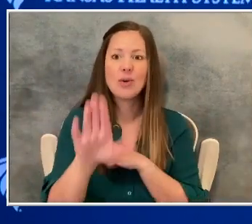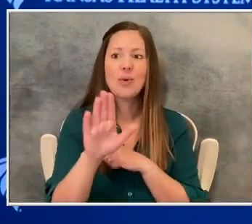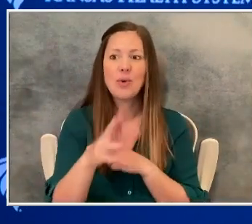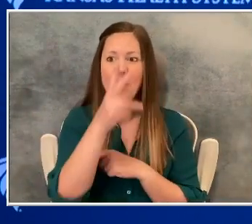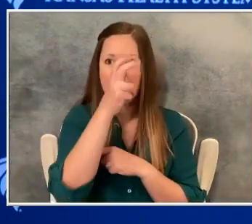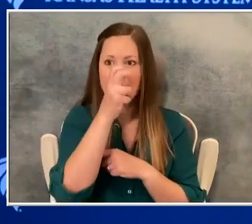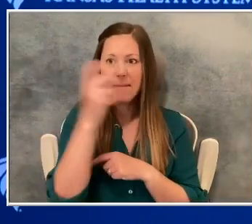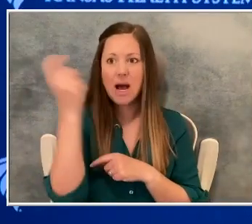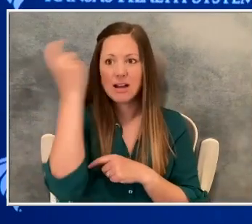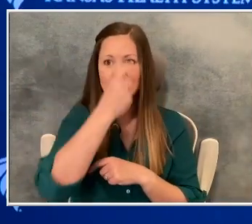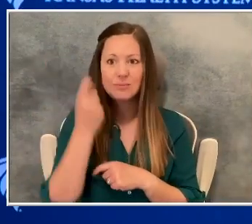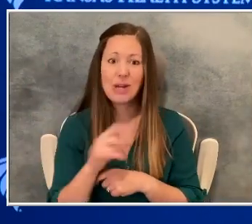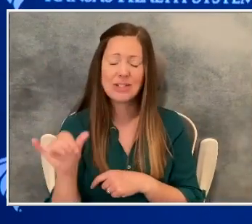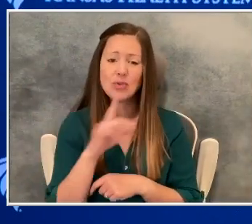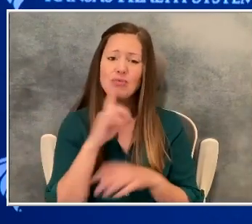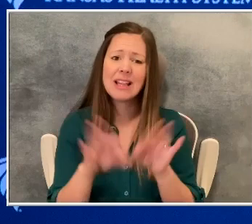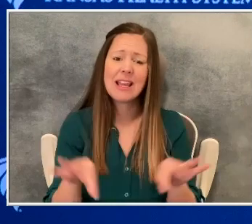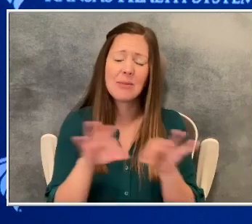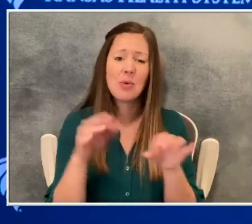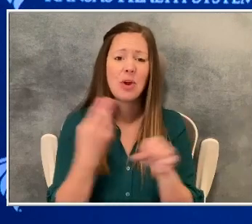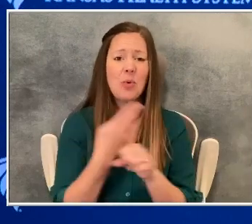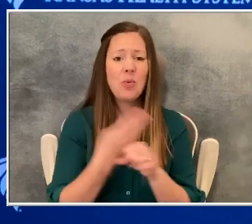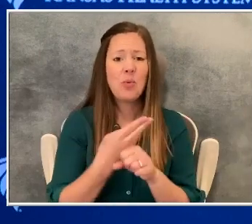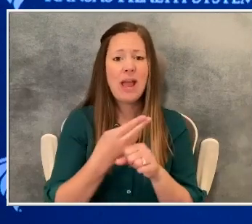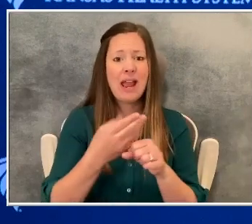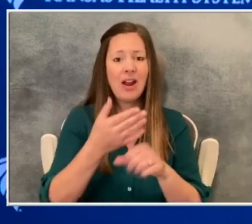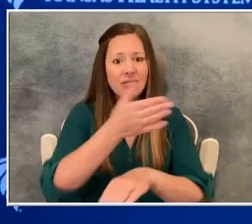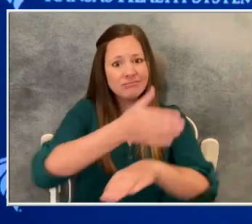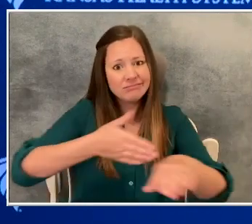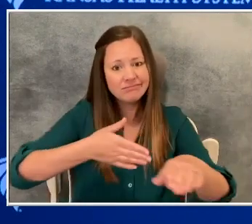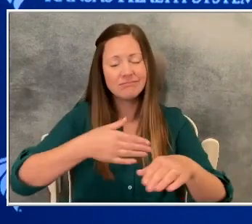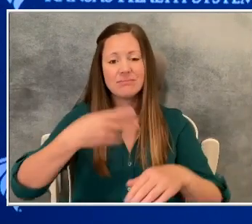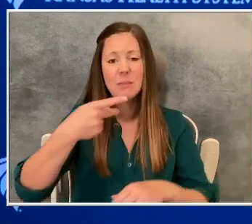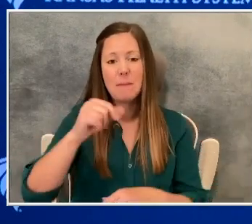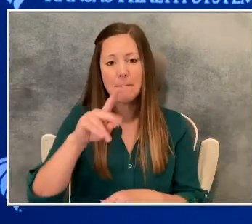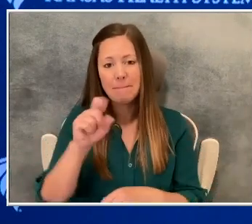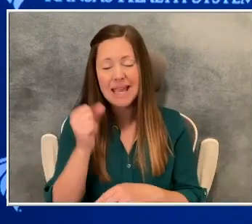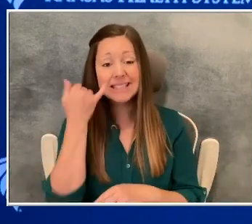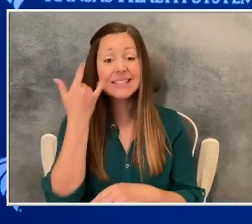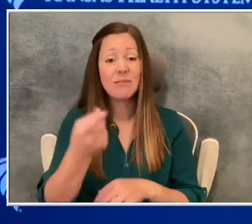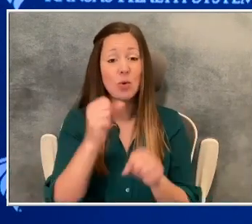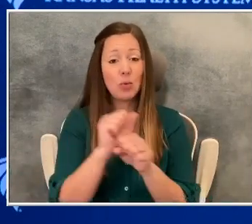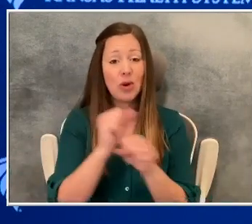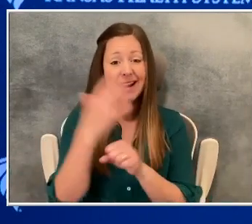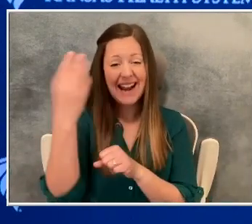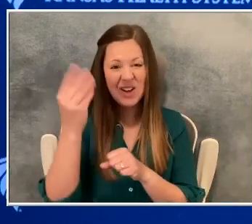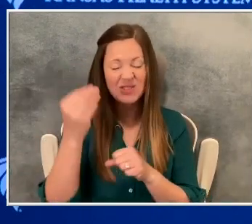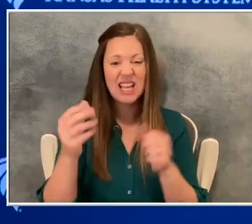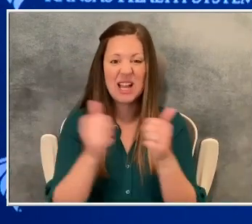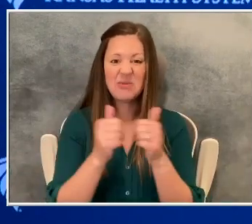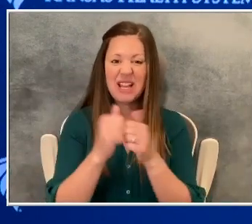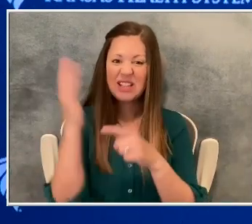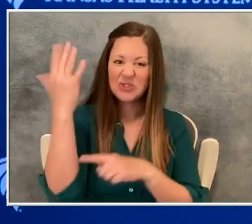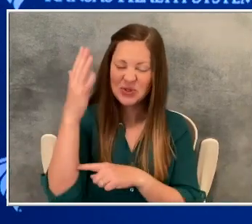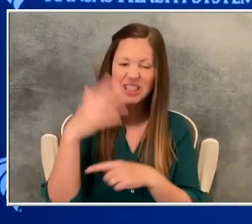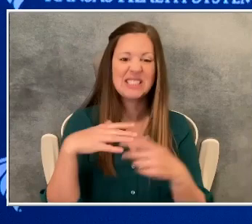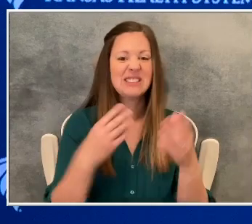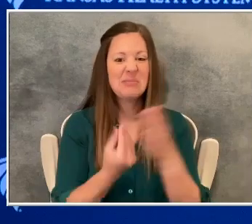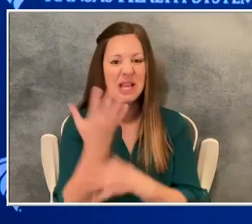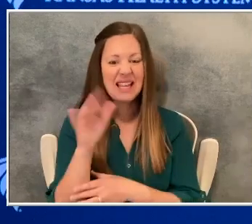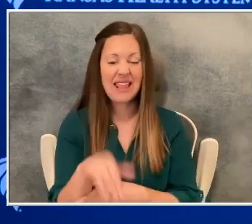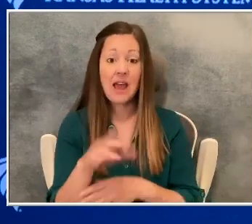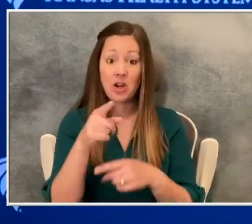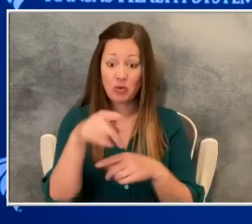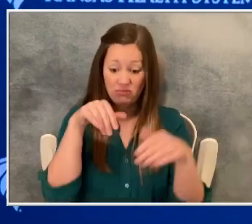it is important to wear long pants, long shirt, and then when you go inside, vitally important to take off